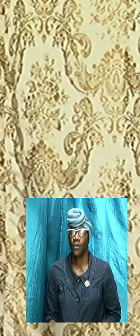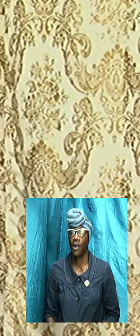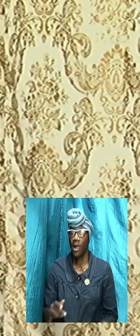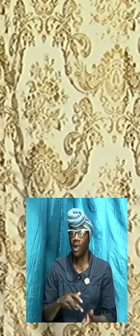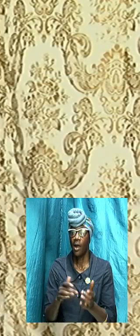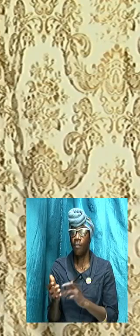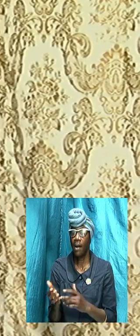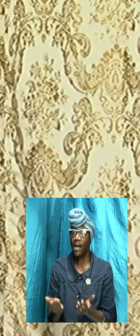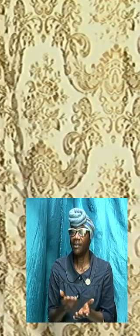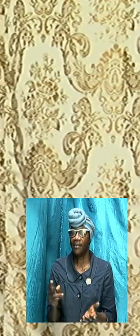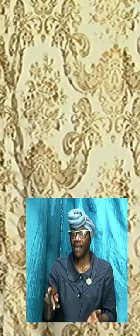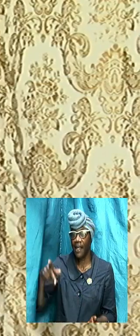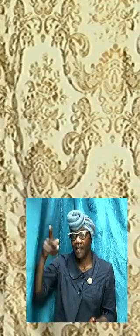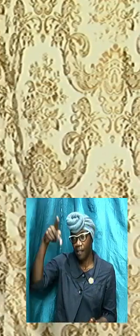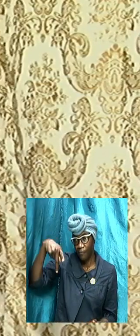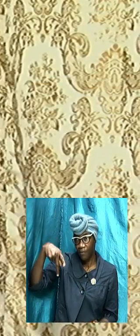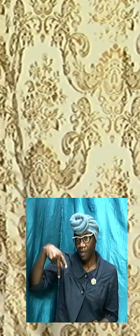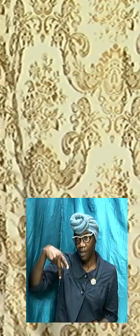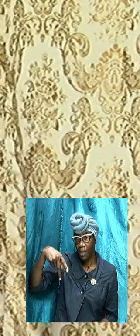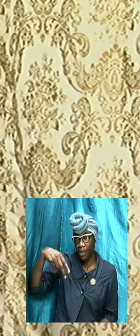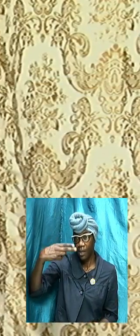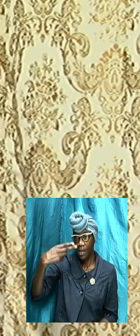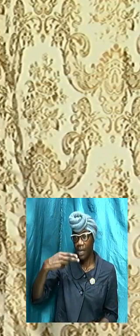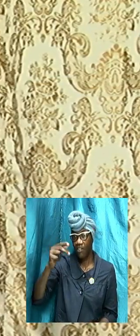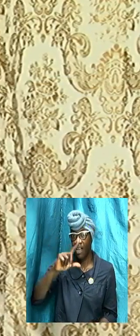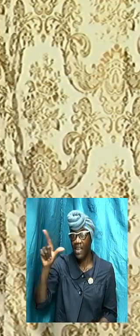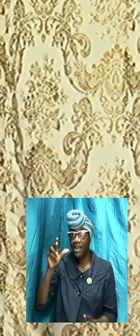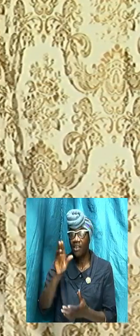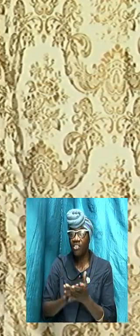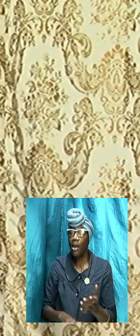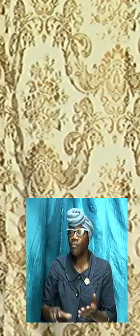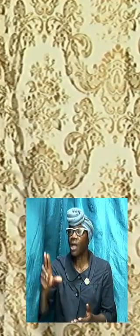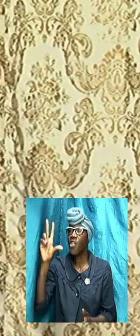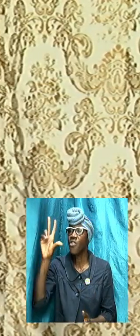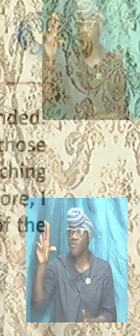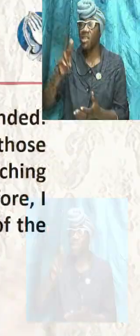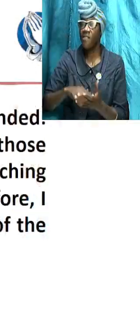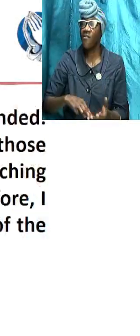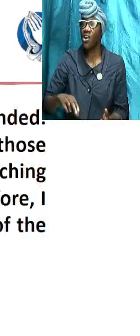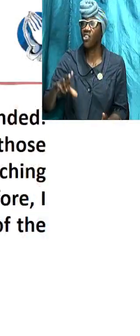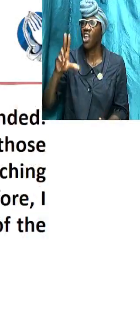says in Philippians chapter 3 and verse 13 to 14, it says,